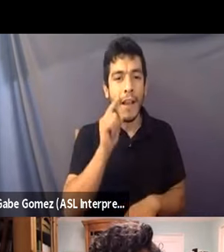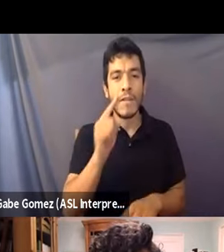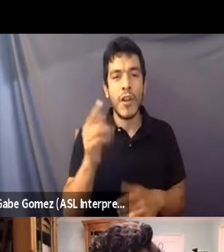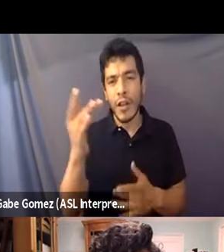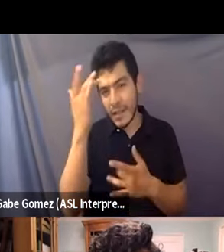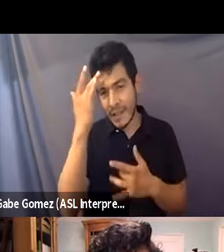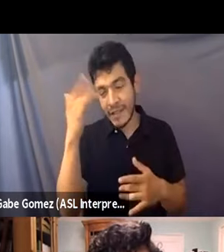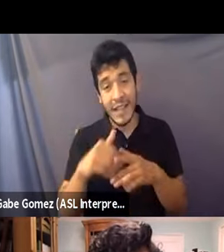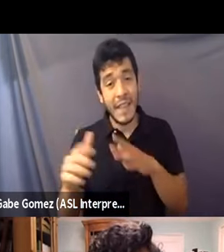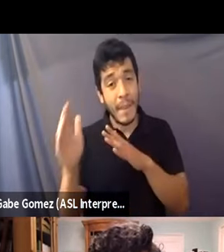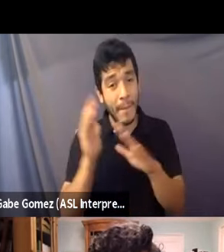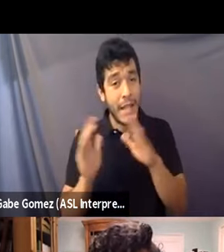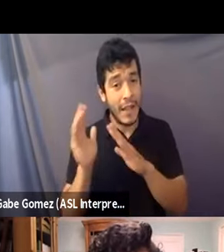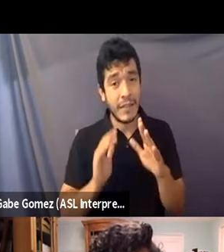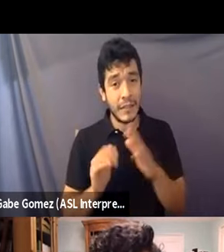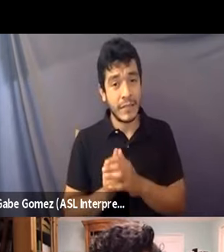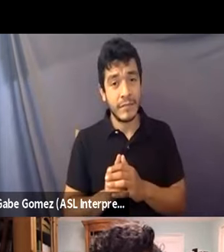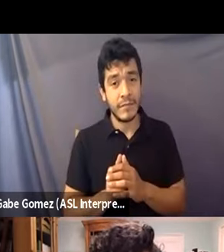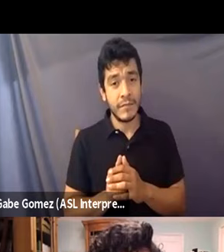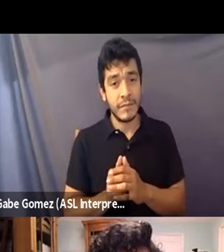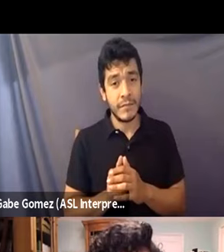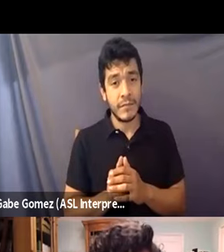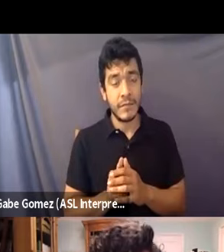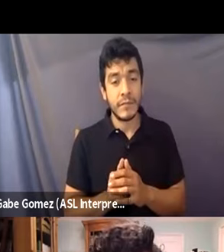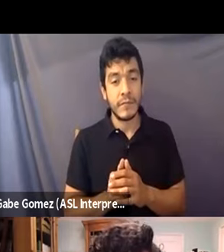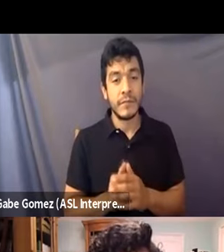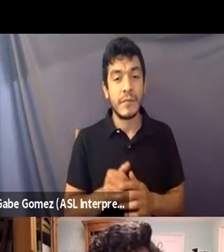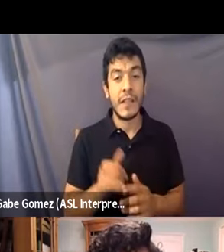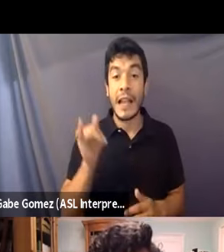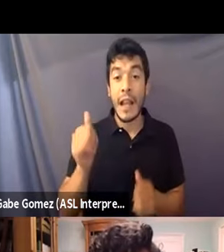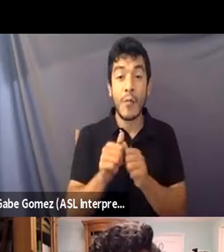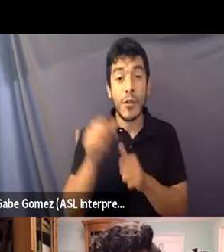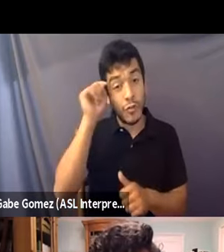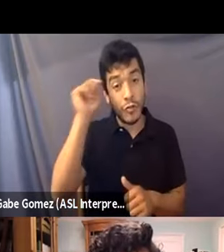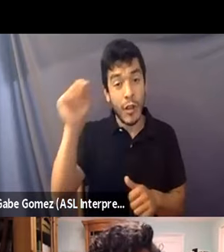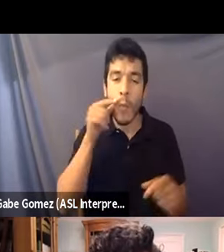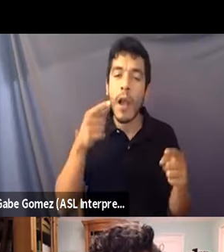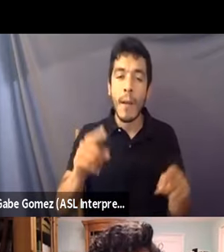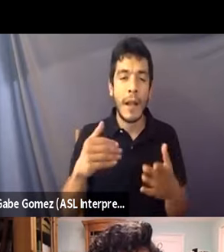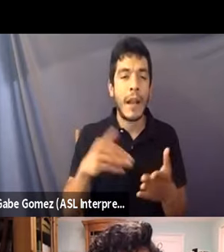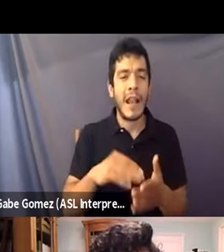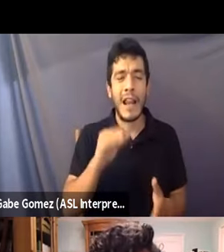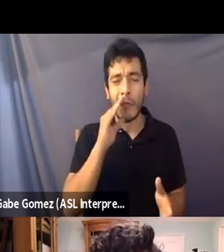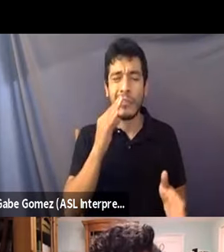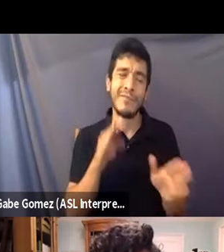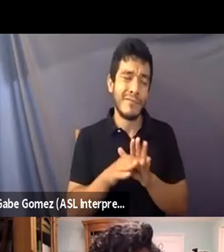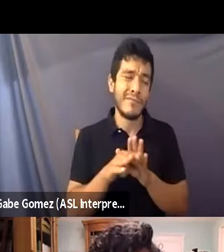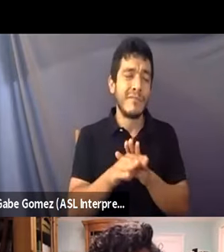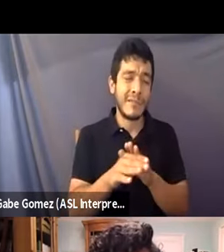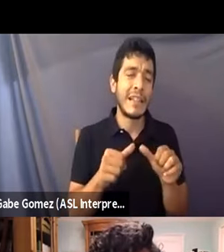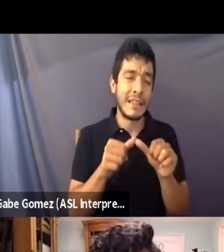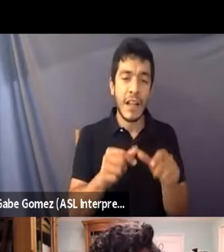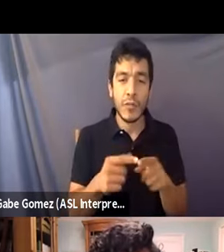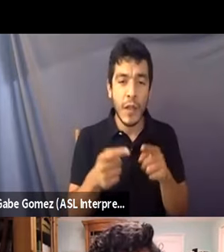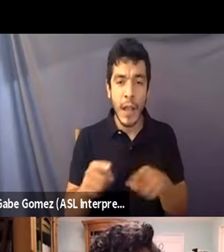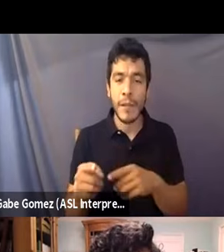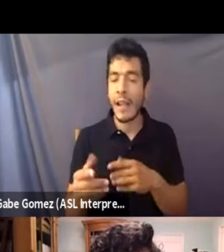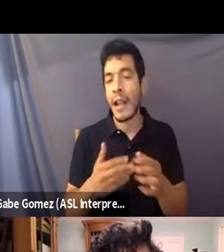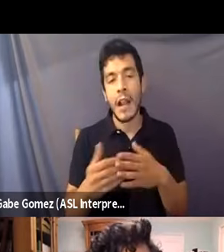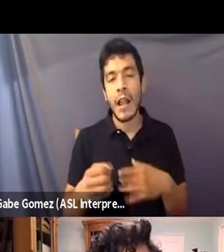past, sort of trope that's happening again, and it will continue to happen, um, as long as white supremacy,